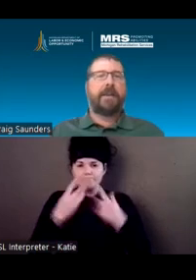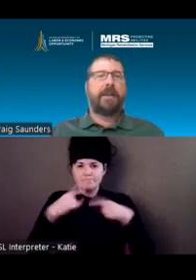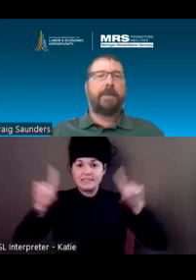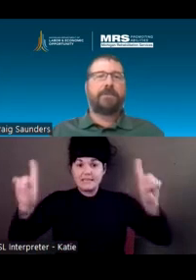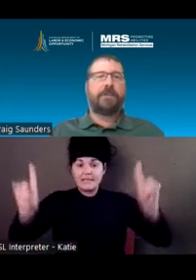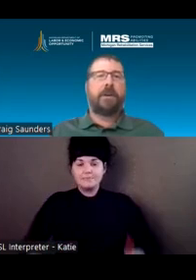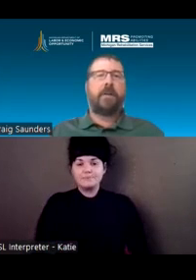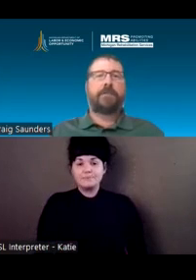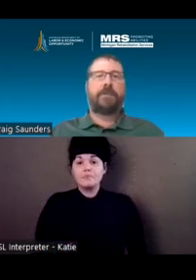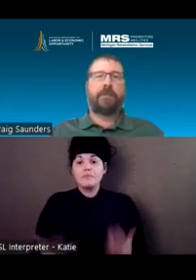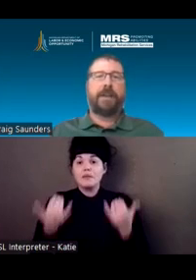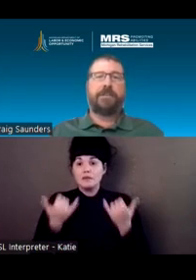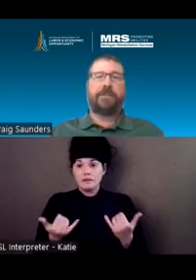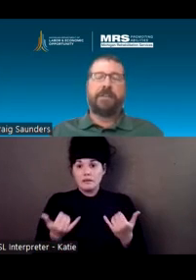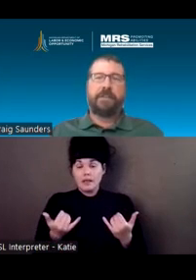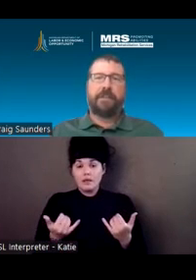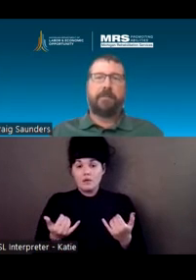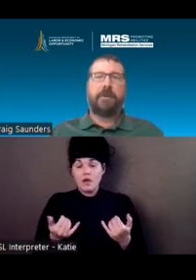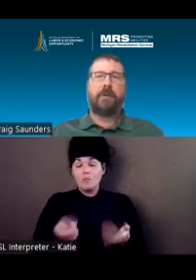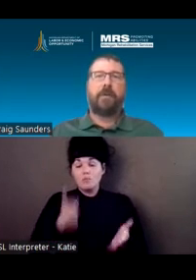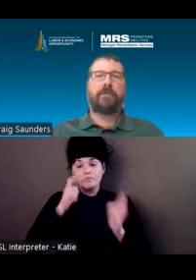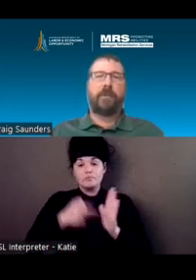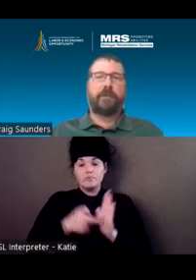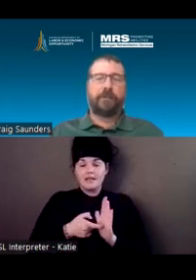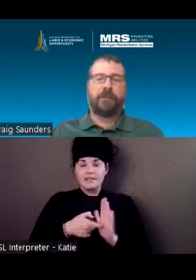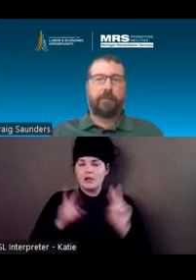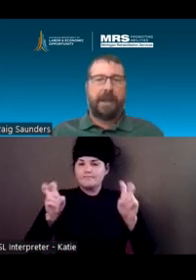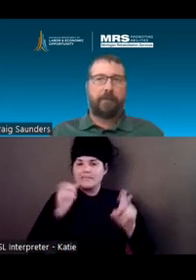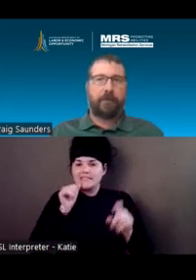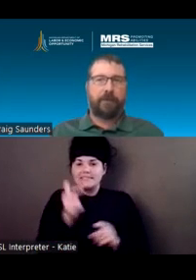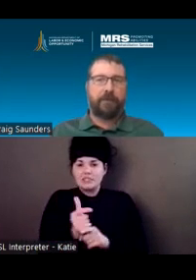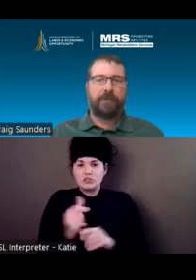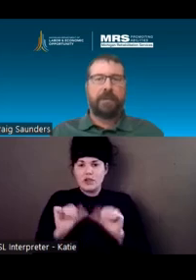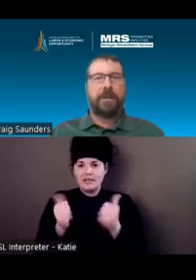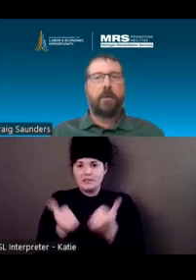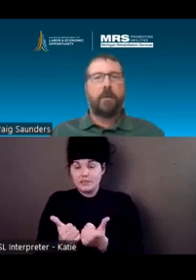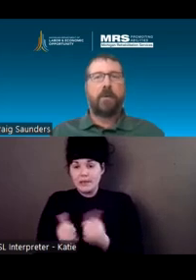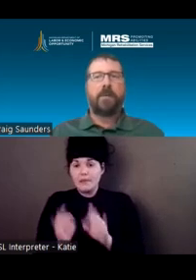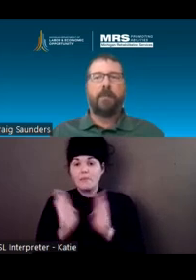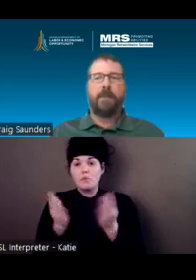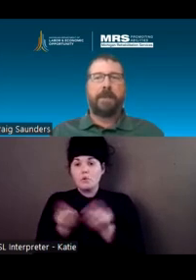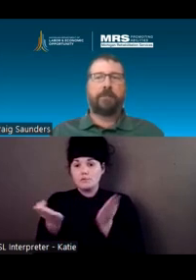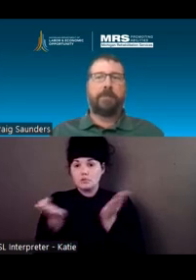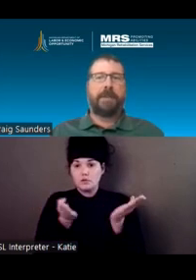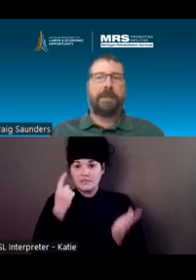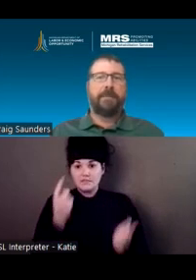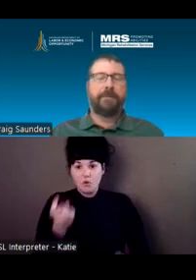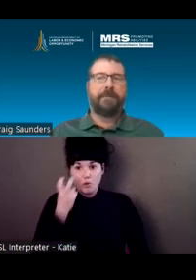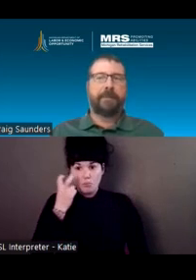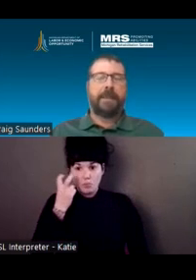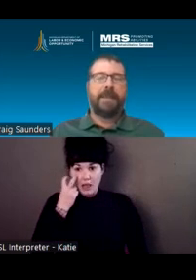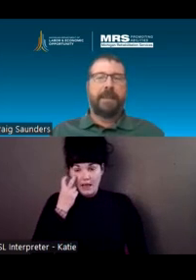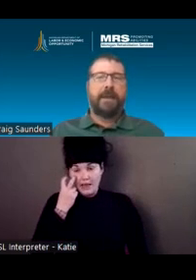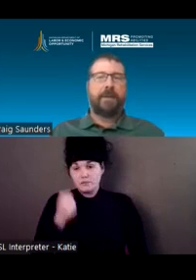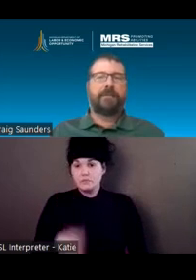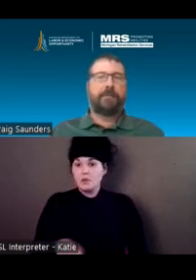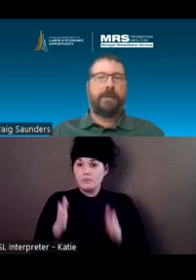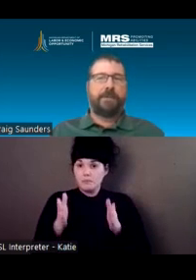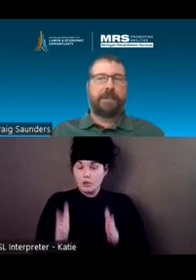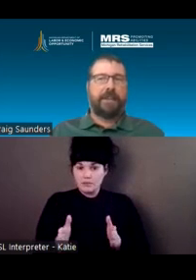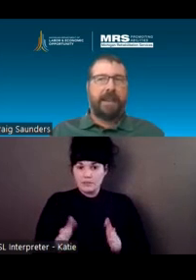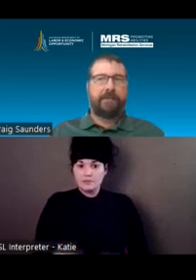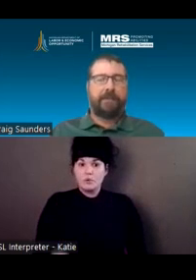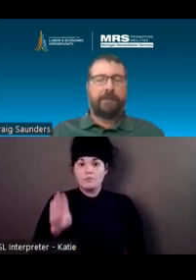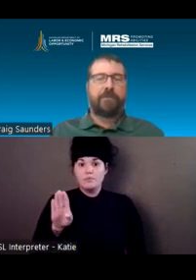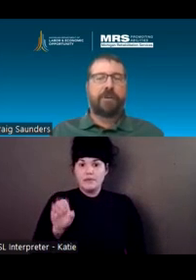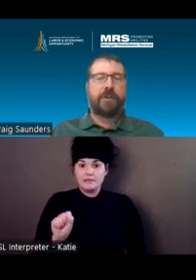Finally, I want to mention our sister agency, the Bureau of Services for Blind Persons, or BSBP. I want to mention